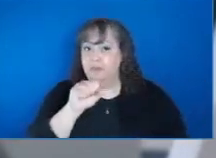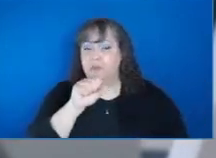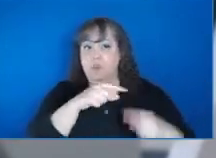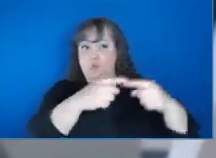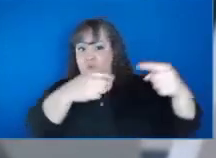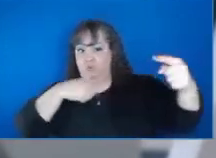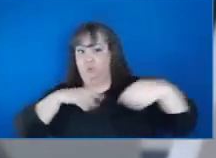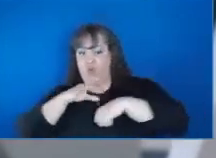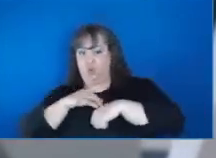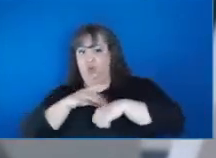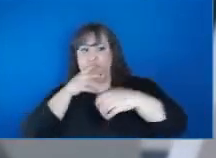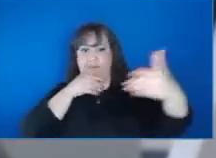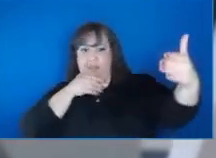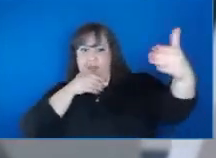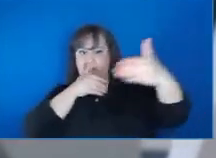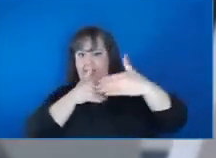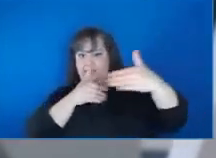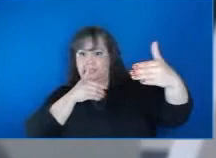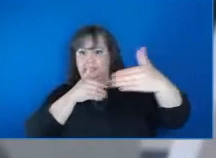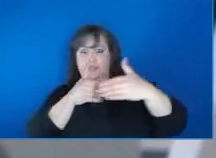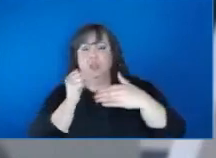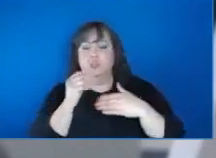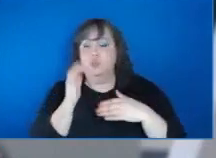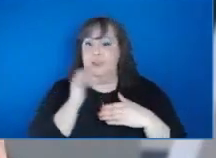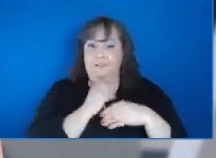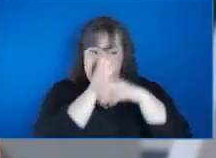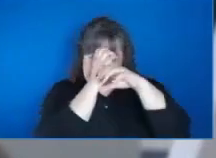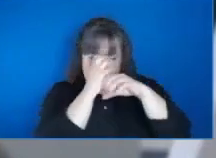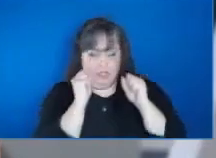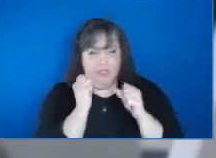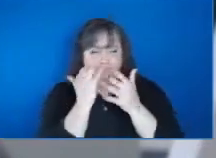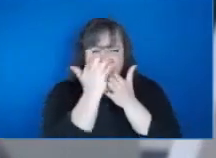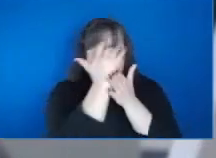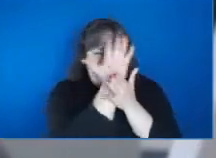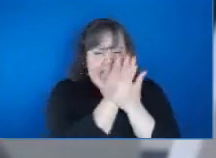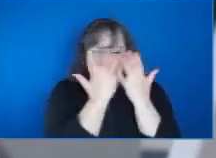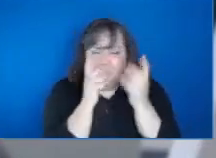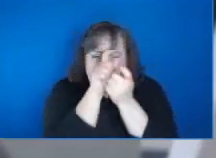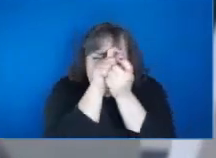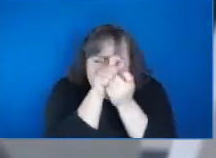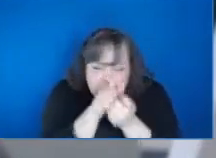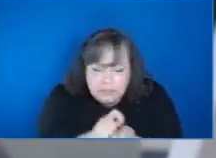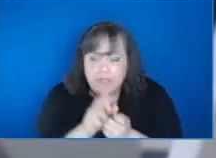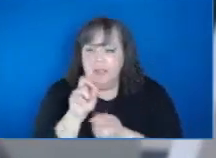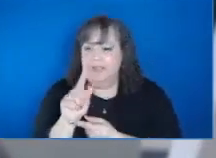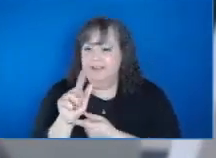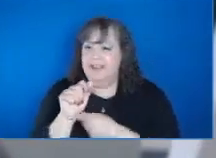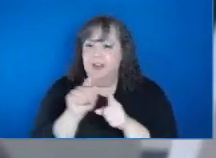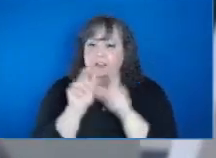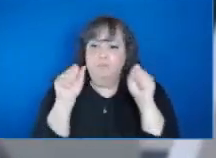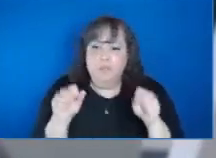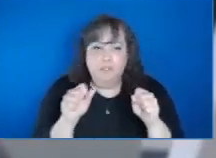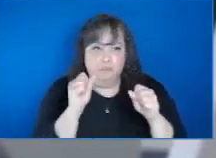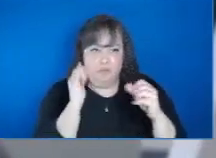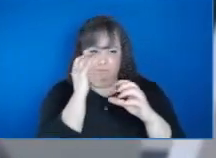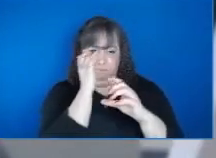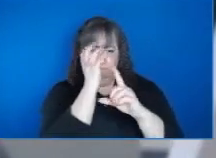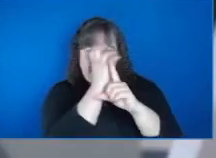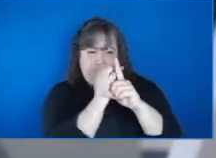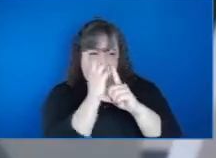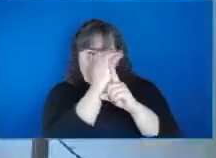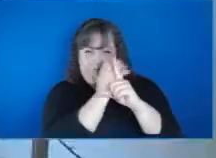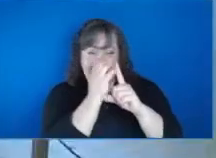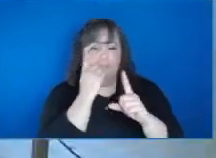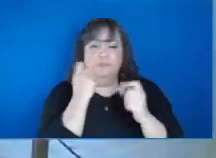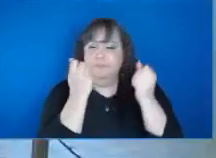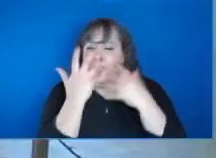most precise data that they possibly can. They'll be able to observe for months in order to really get a measure of how much we deflected this asteroid. So, and at